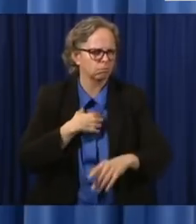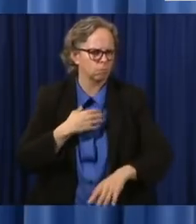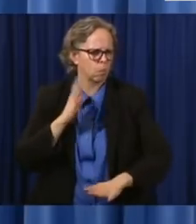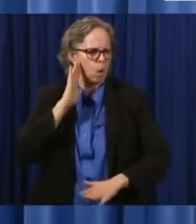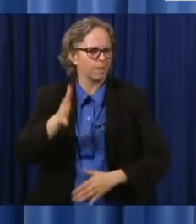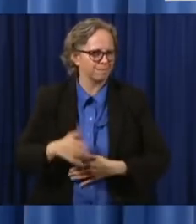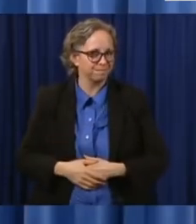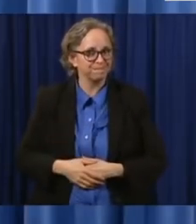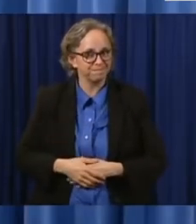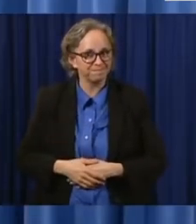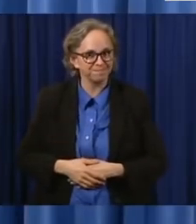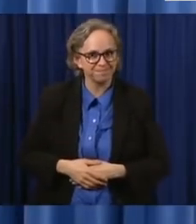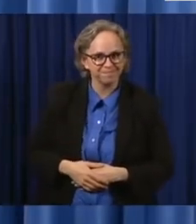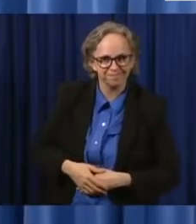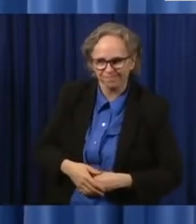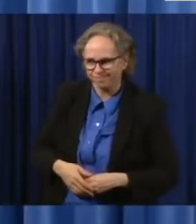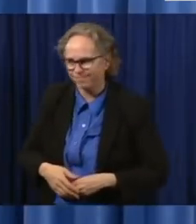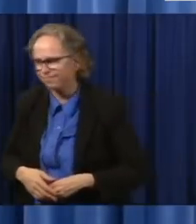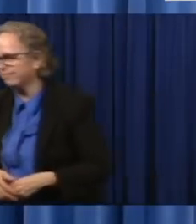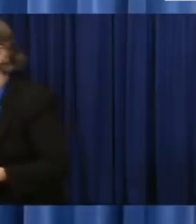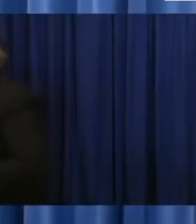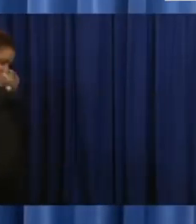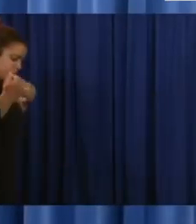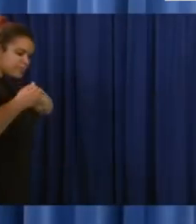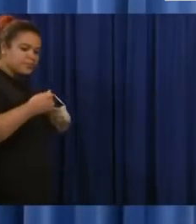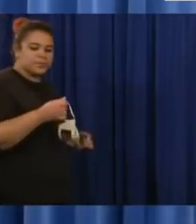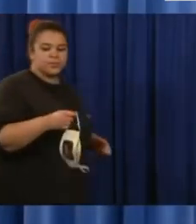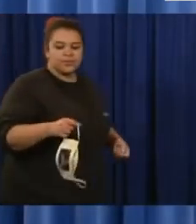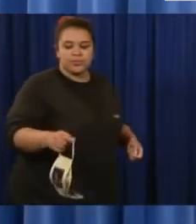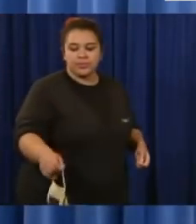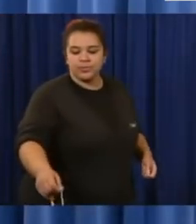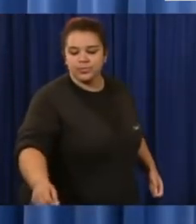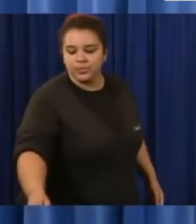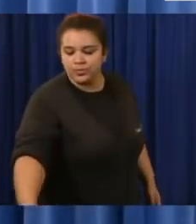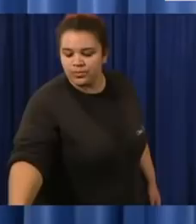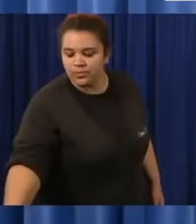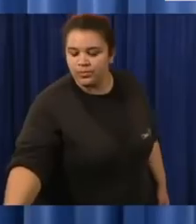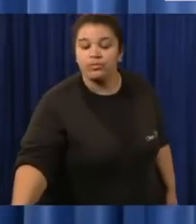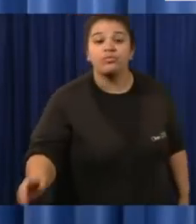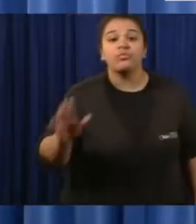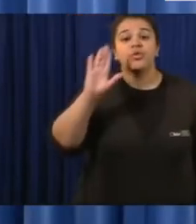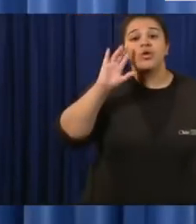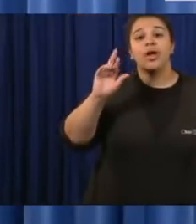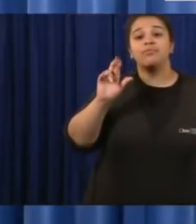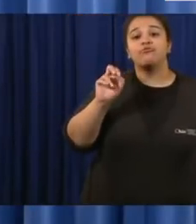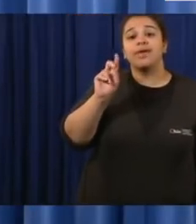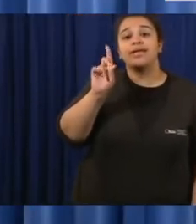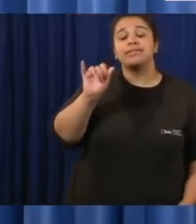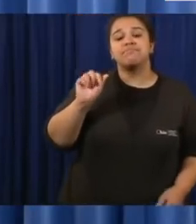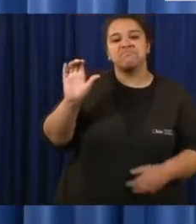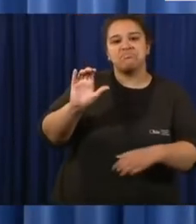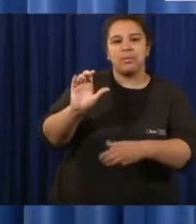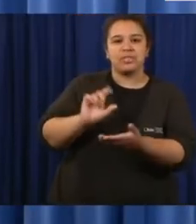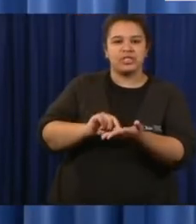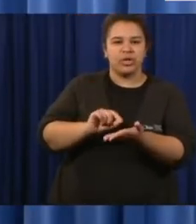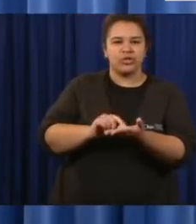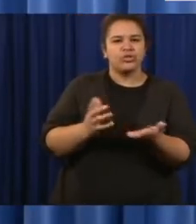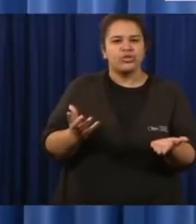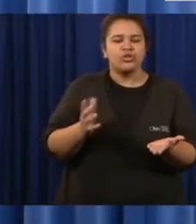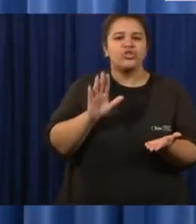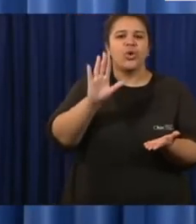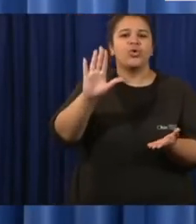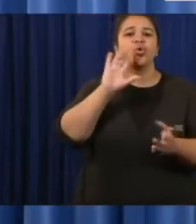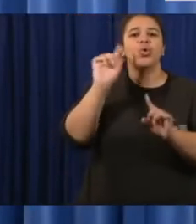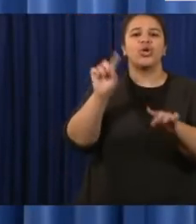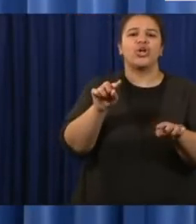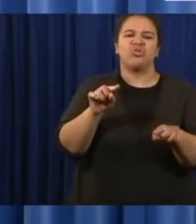Good afternoon, Governor. Randy Ludlow with the Columbus Dispatch. Since apparently the order will not be issued today, or advisory or whatever